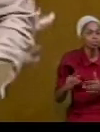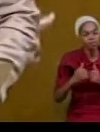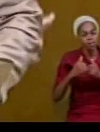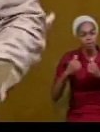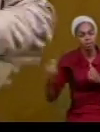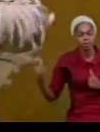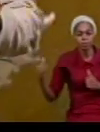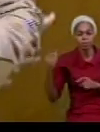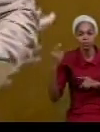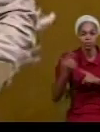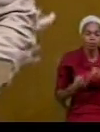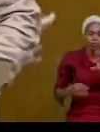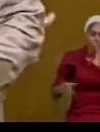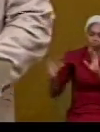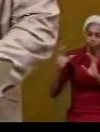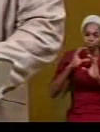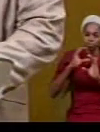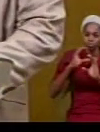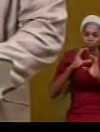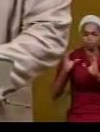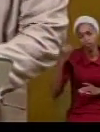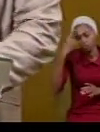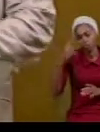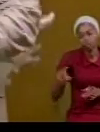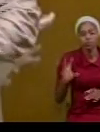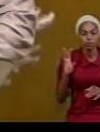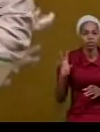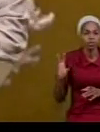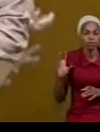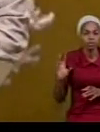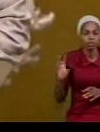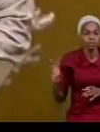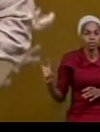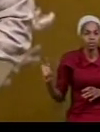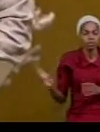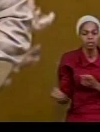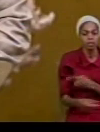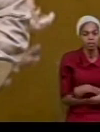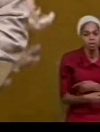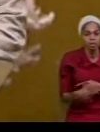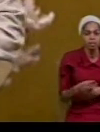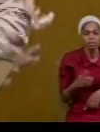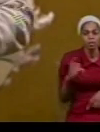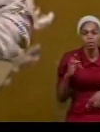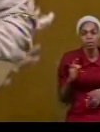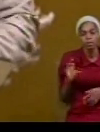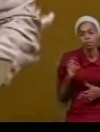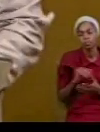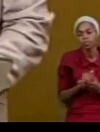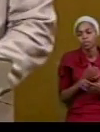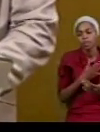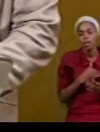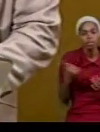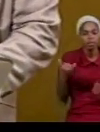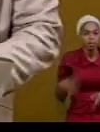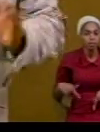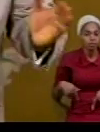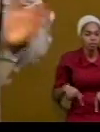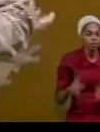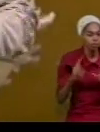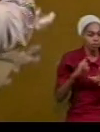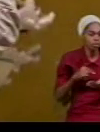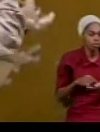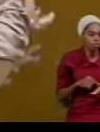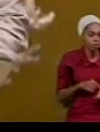people and the temple, in the case of a boy, for 40 days, in the case of a girl, for 80 days. And during that period,